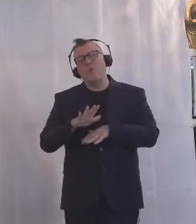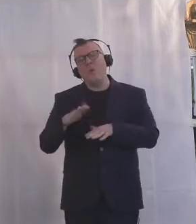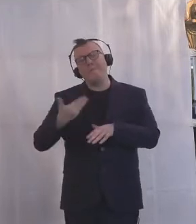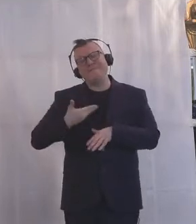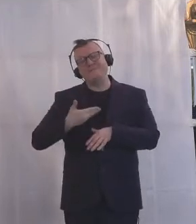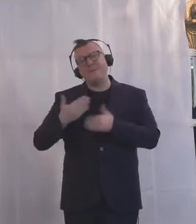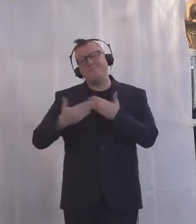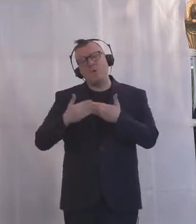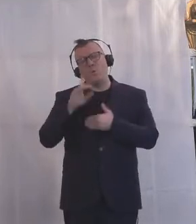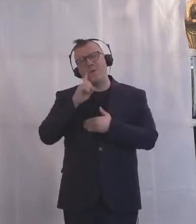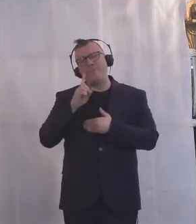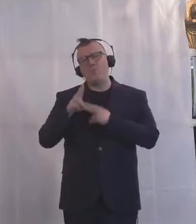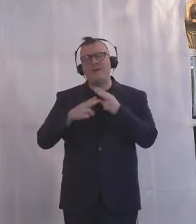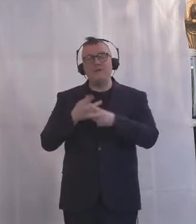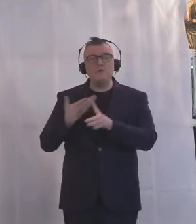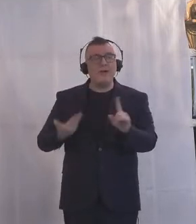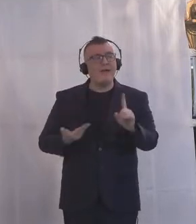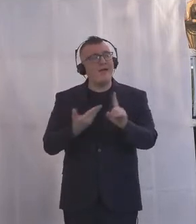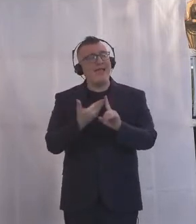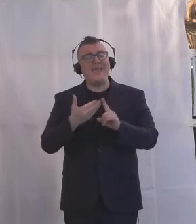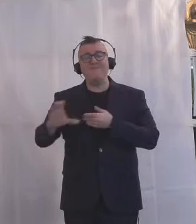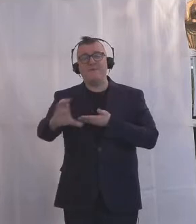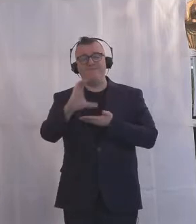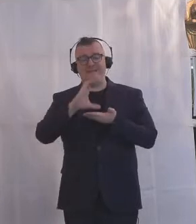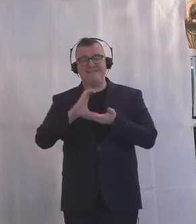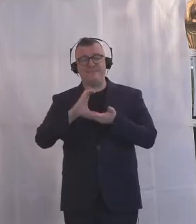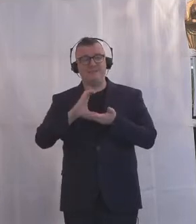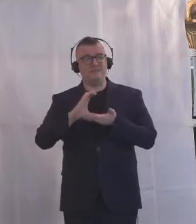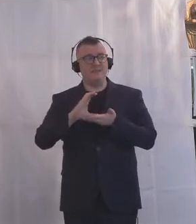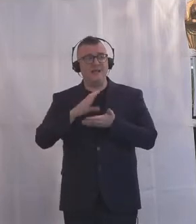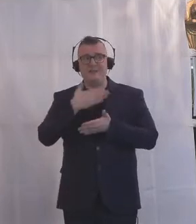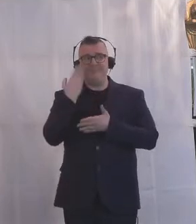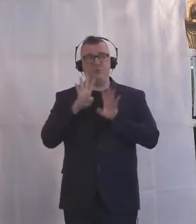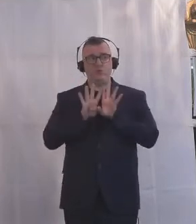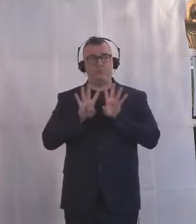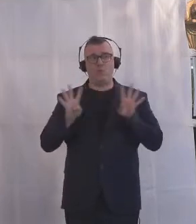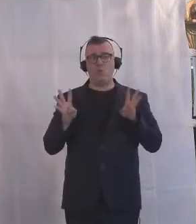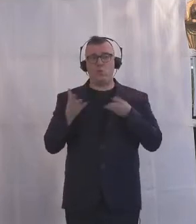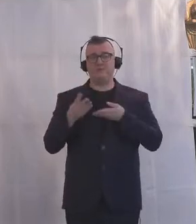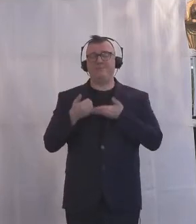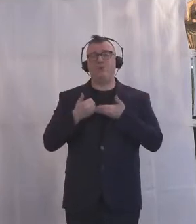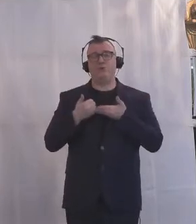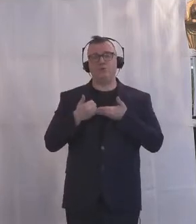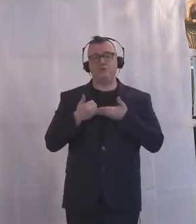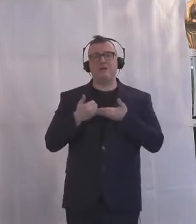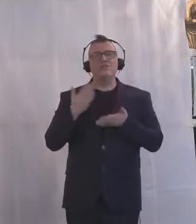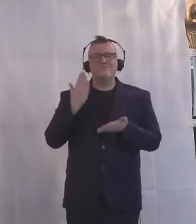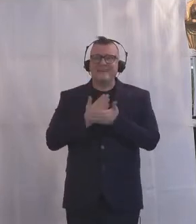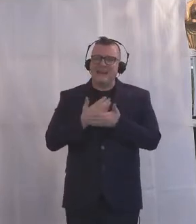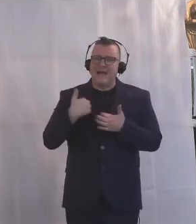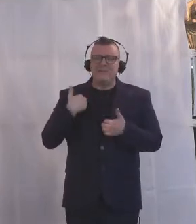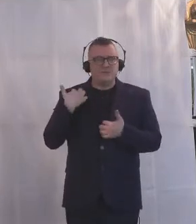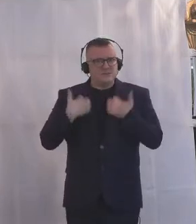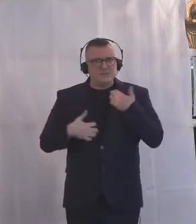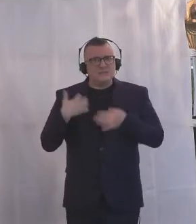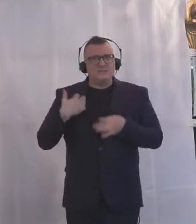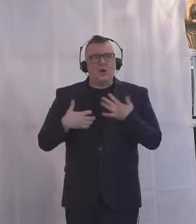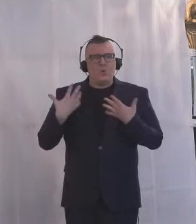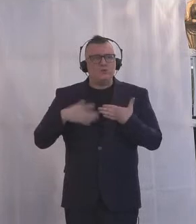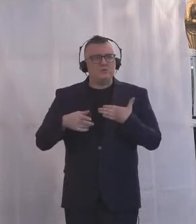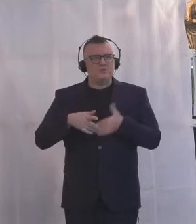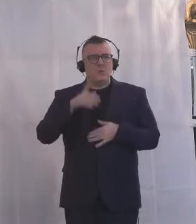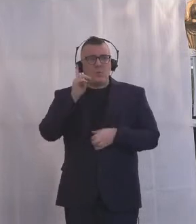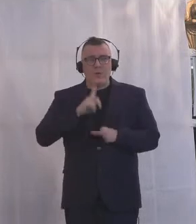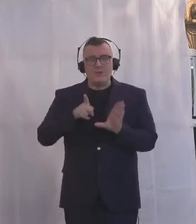more when they go for investment, that there's not a huge sort of team or board around them. And also, I'm hugely passionate about getting everybody, young